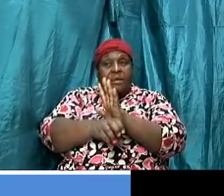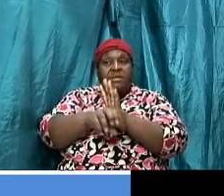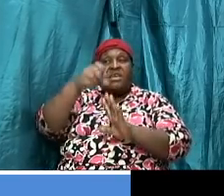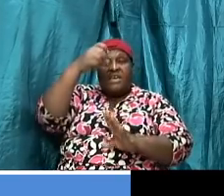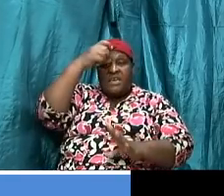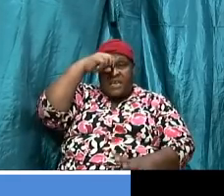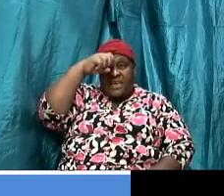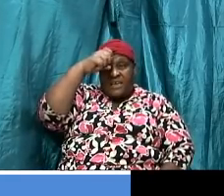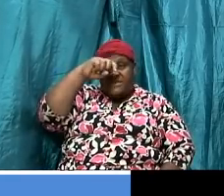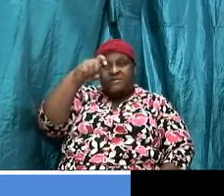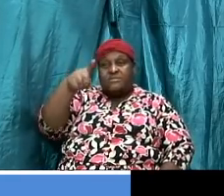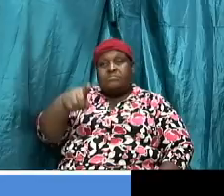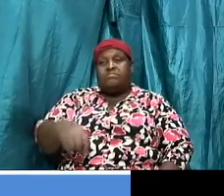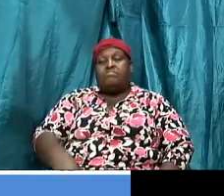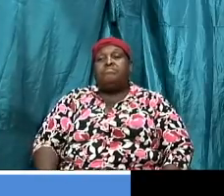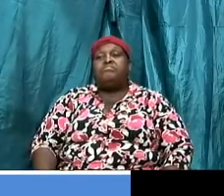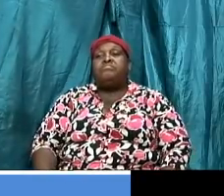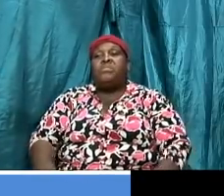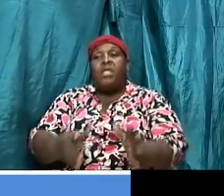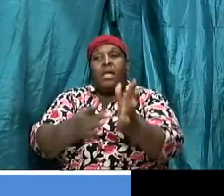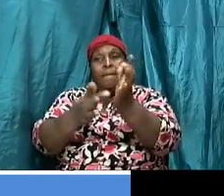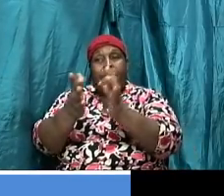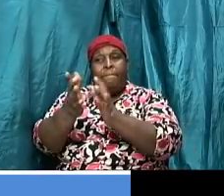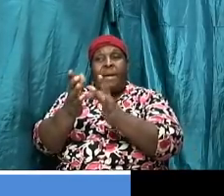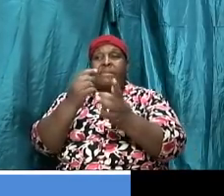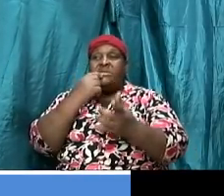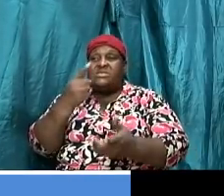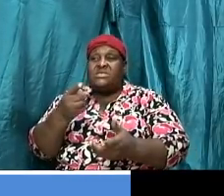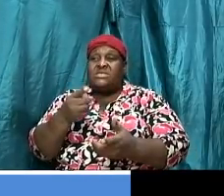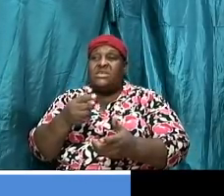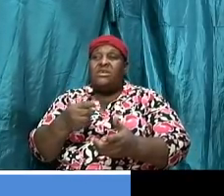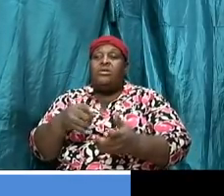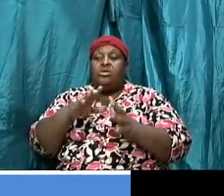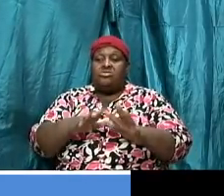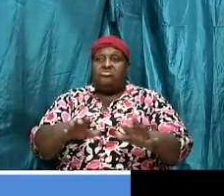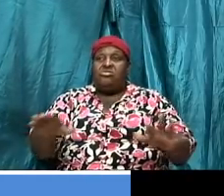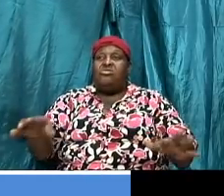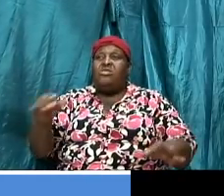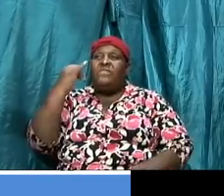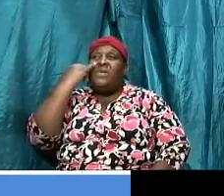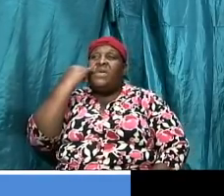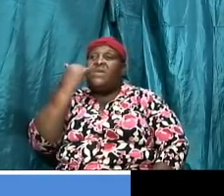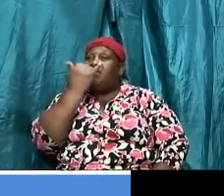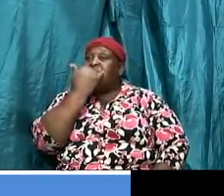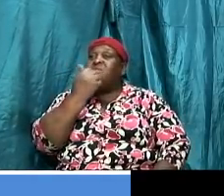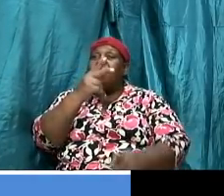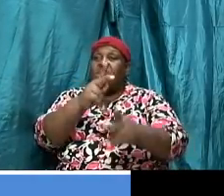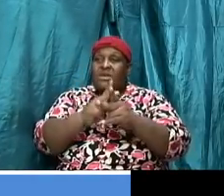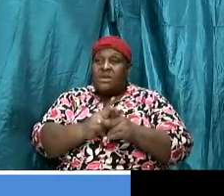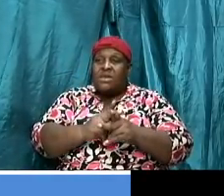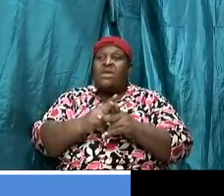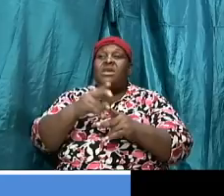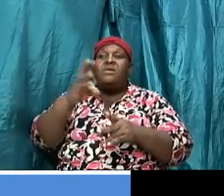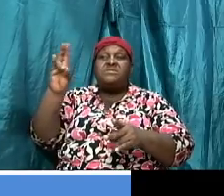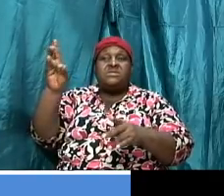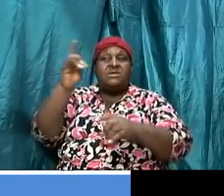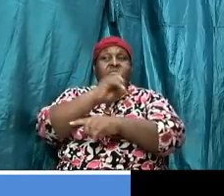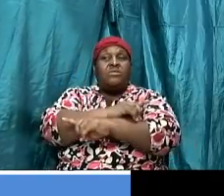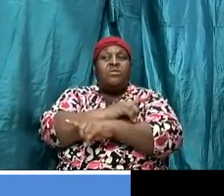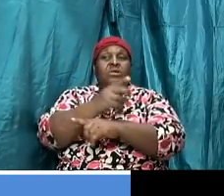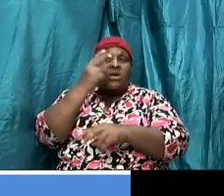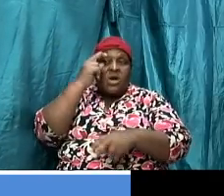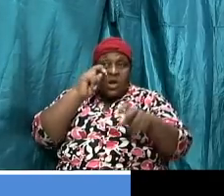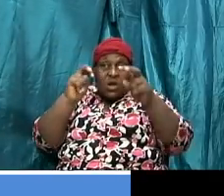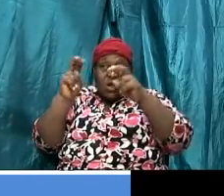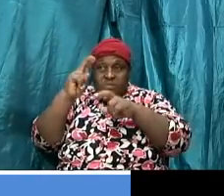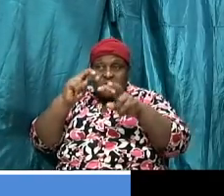verse 16 to 17, the Bible says, "Wherefore the children of Israel shall keep the Sabbath, to observe the Sabbath